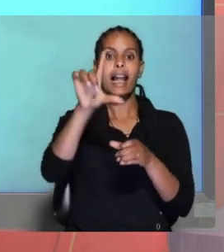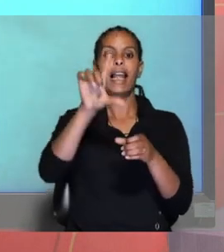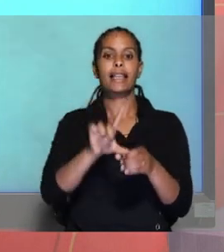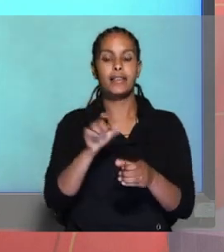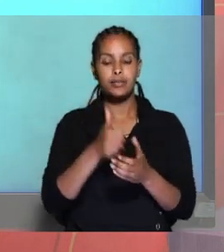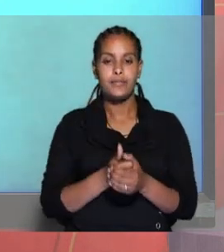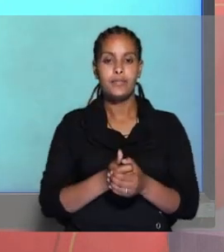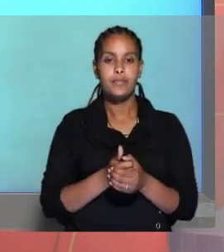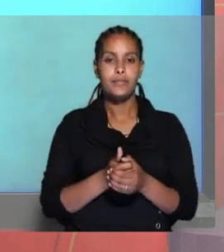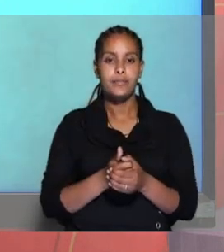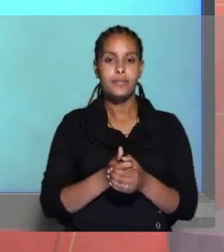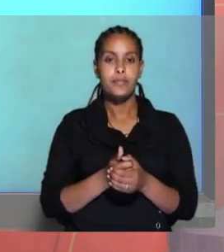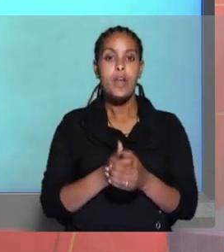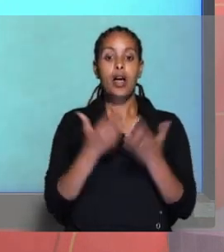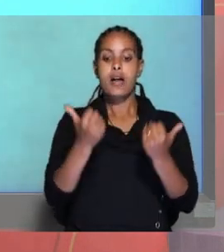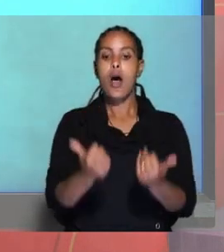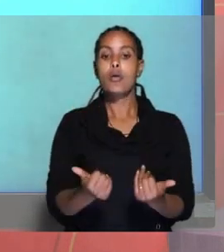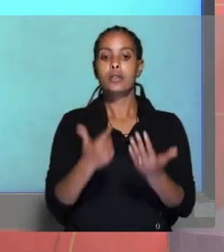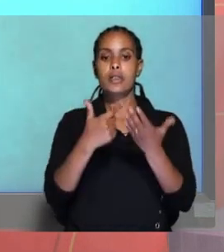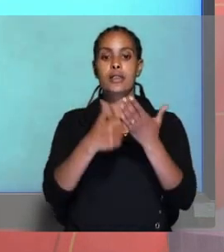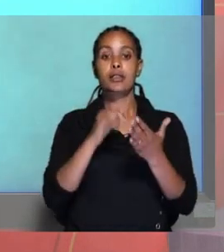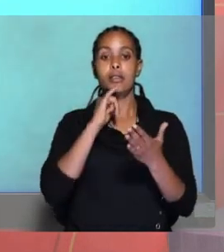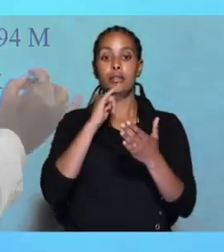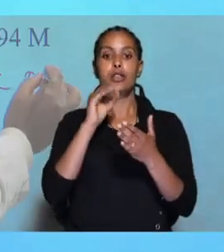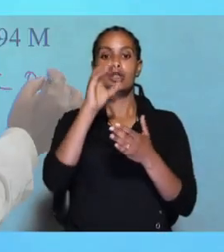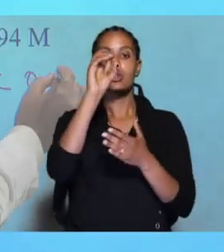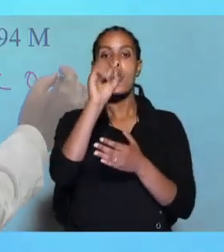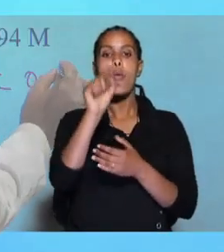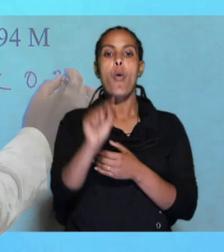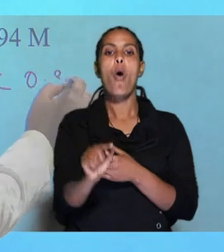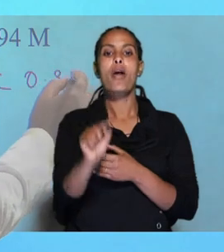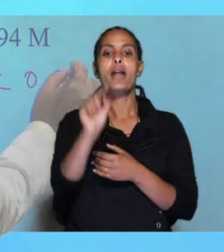liter. Now this is